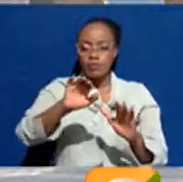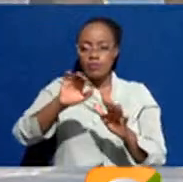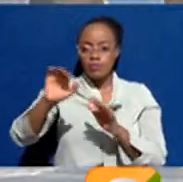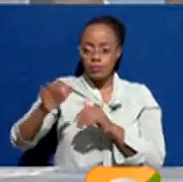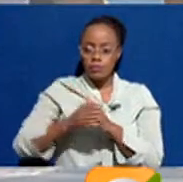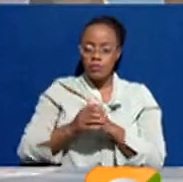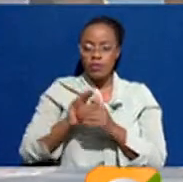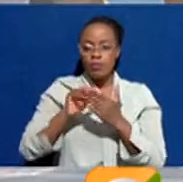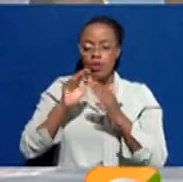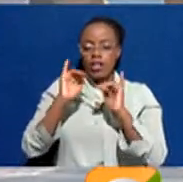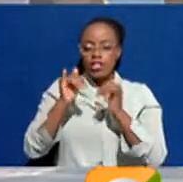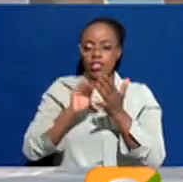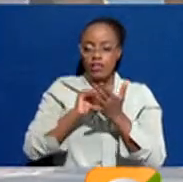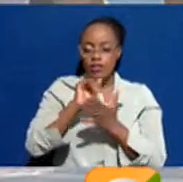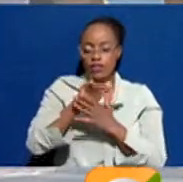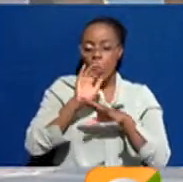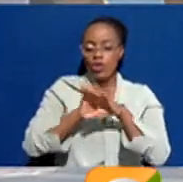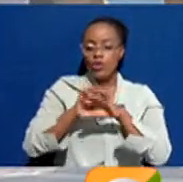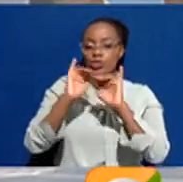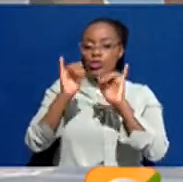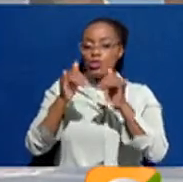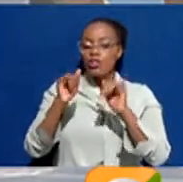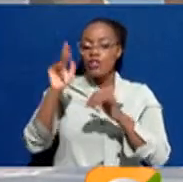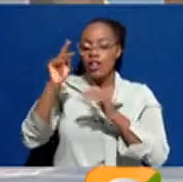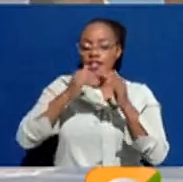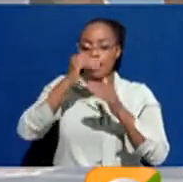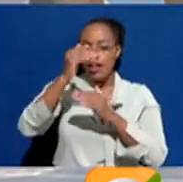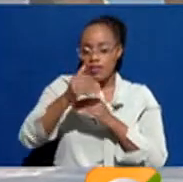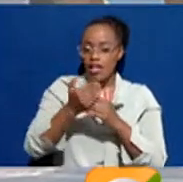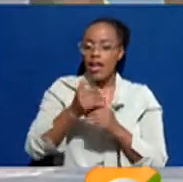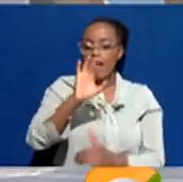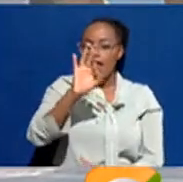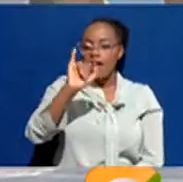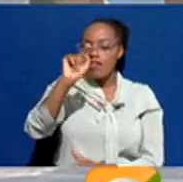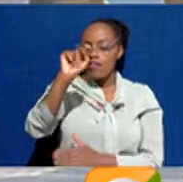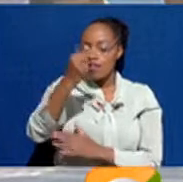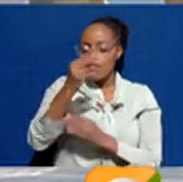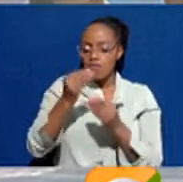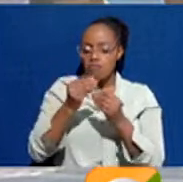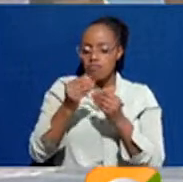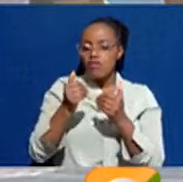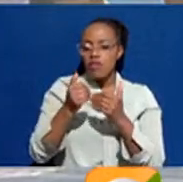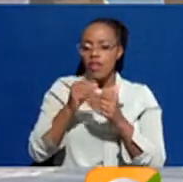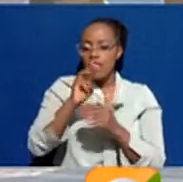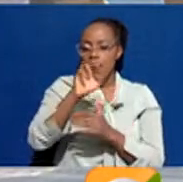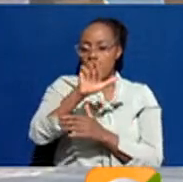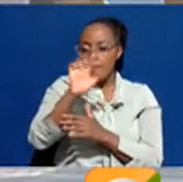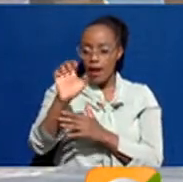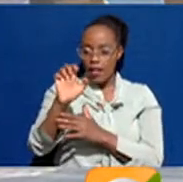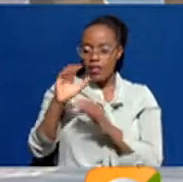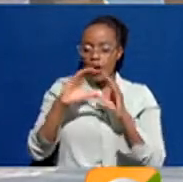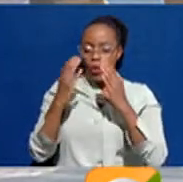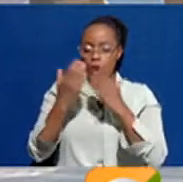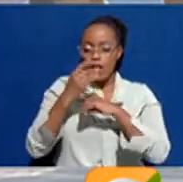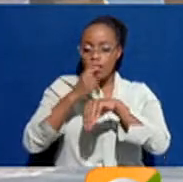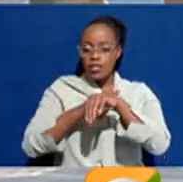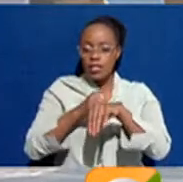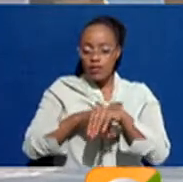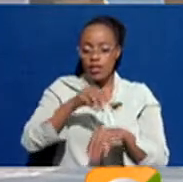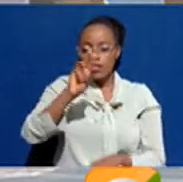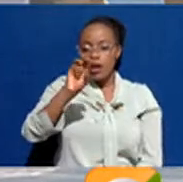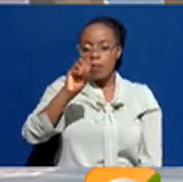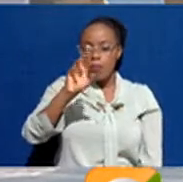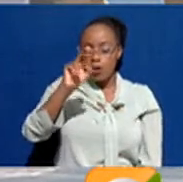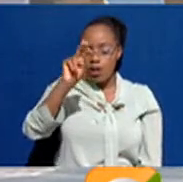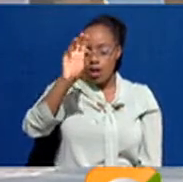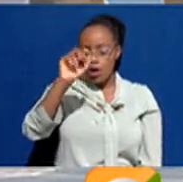In more news, Justin, it's good news for Kenya after Faith Kipyegon crushed the mile world record in Monaco. This